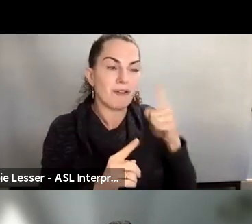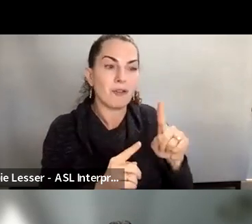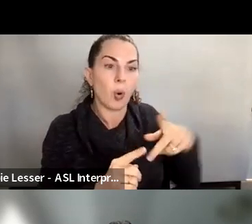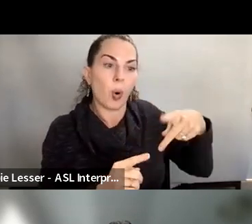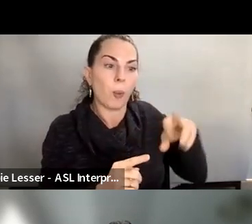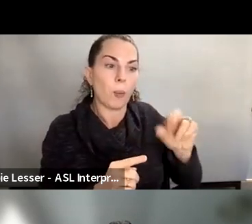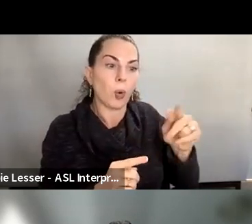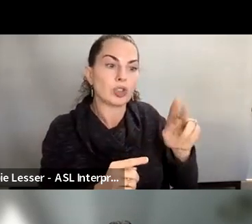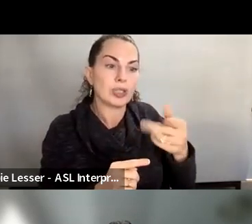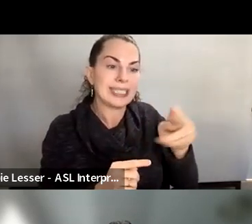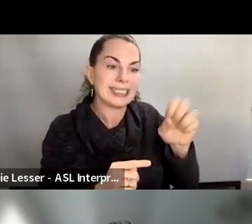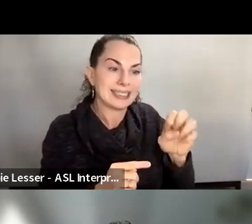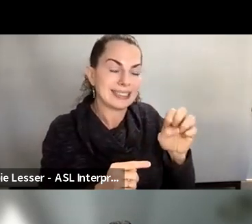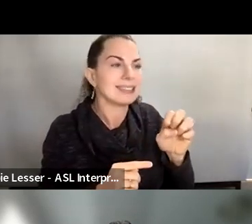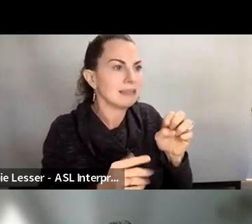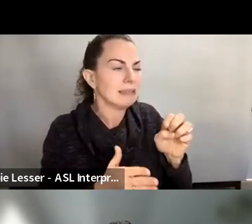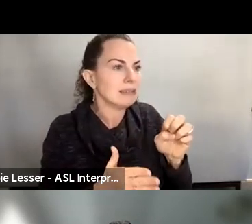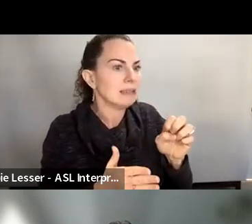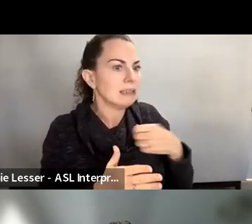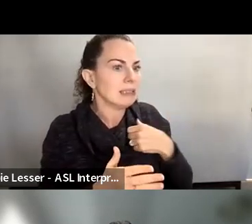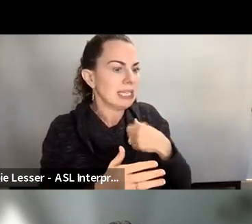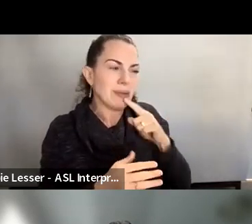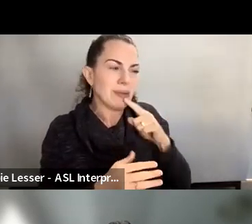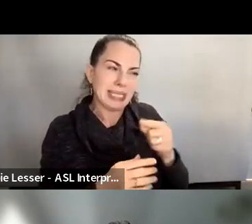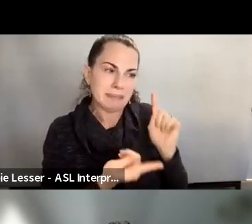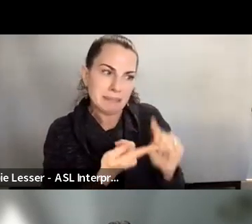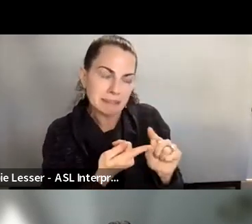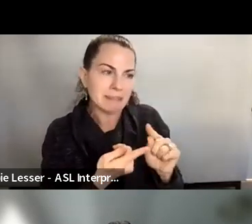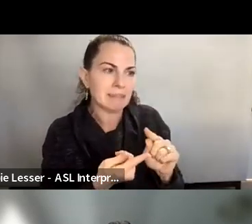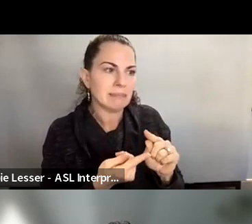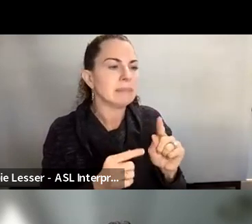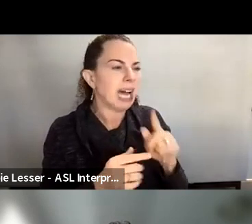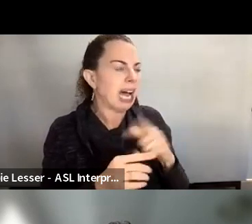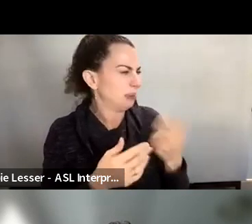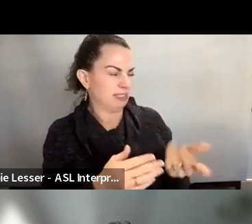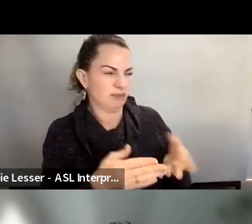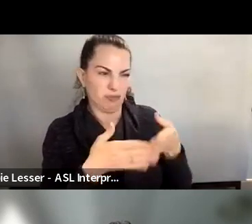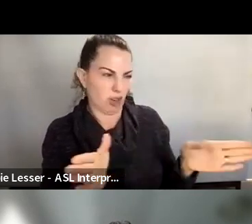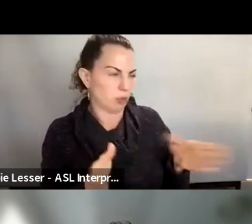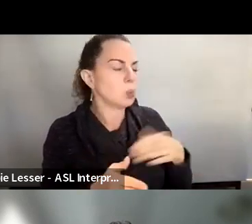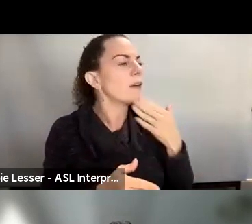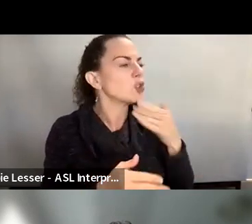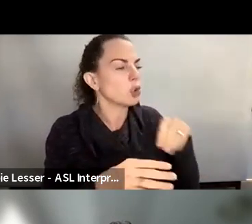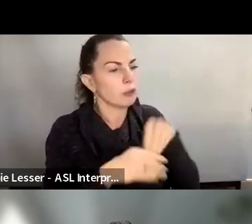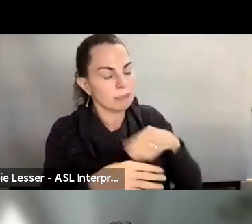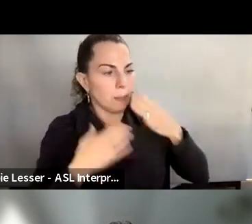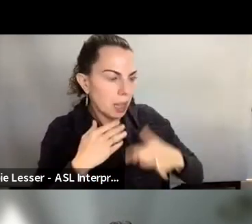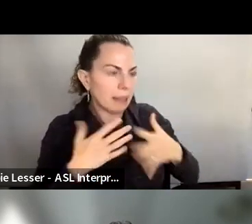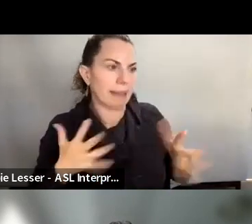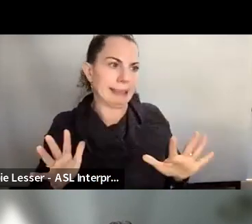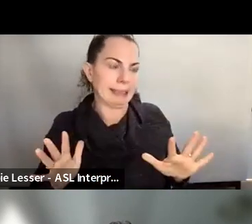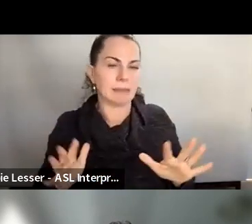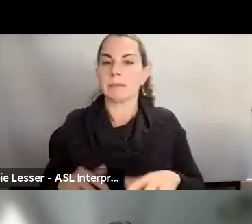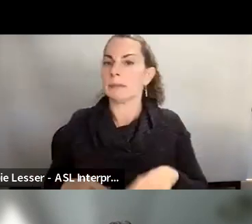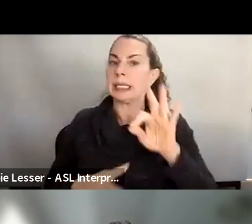sugar in your blood, stay away from sugar. And 9 months after he did not pass it, he came back and he passed it because